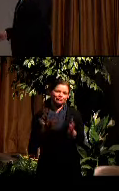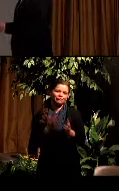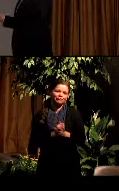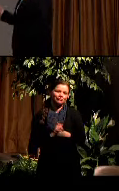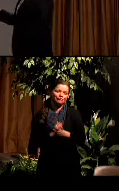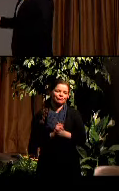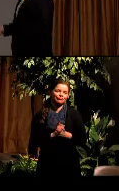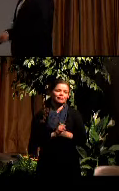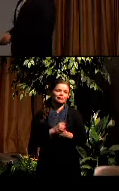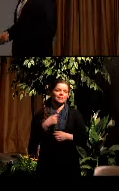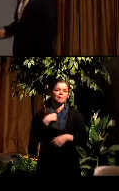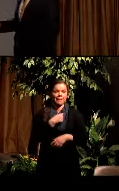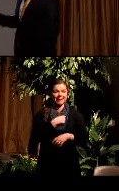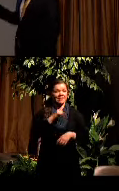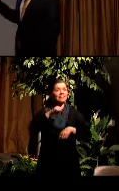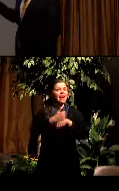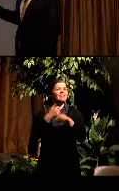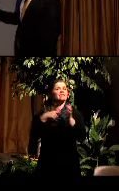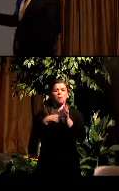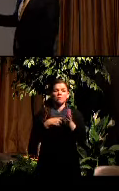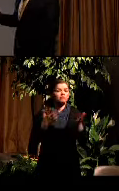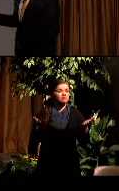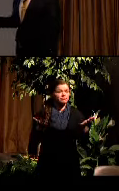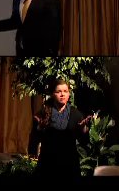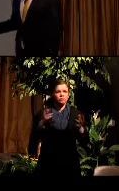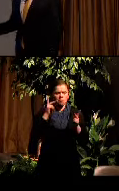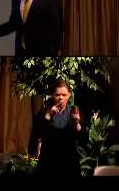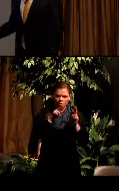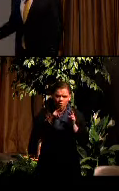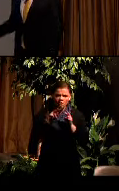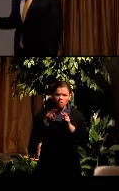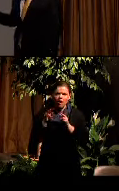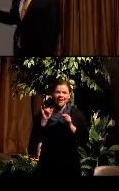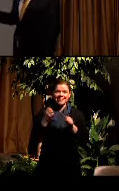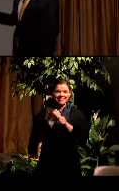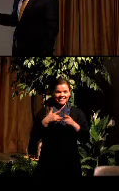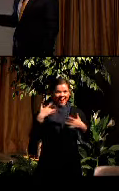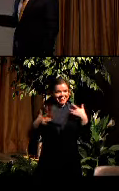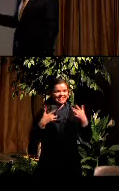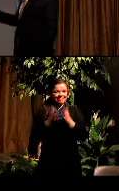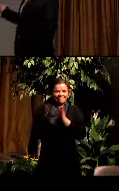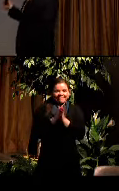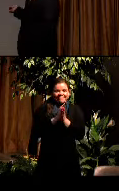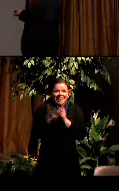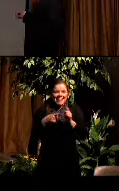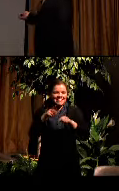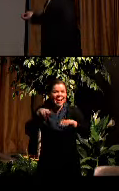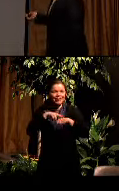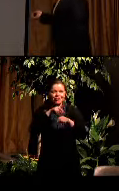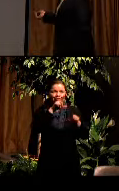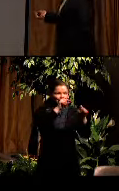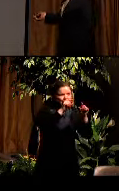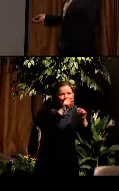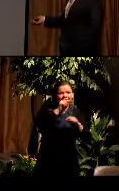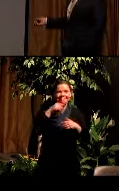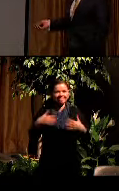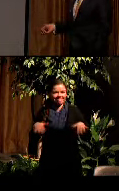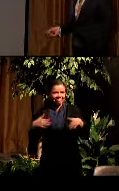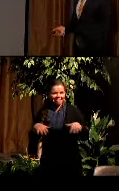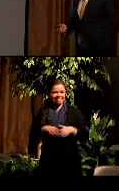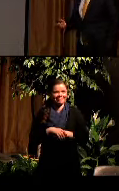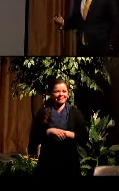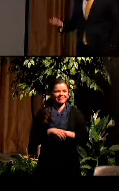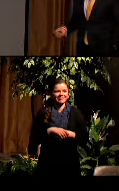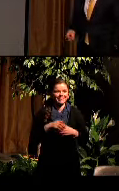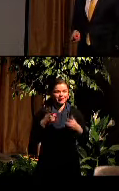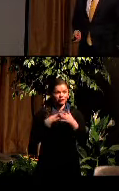exhibit to get people excited about not just migration, but birds more generally. So we're really excited about this. The groundbreaking is 2017.